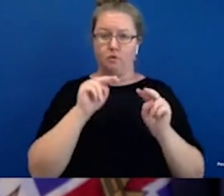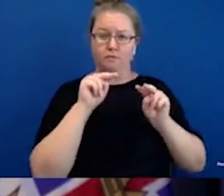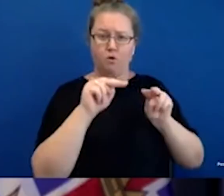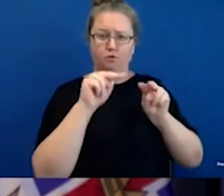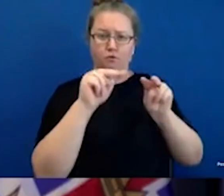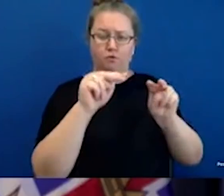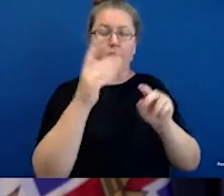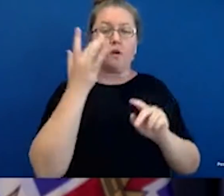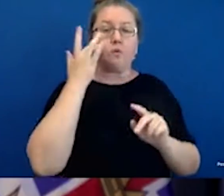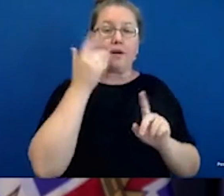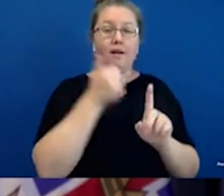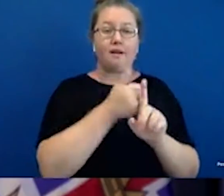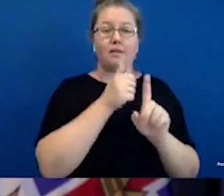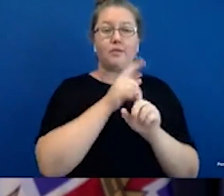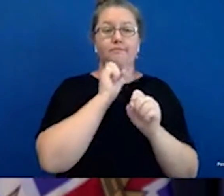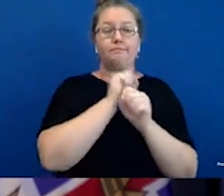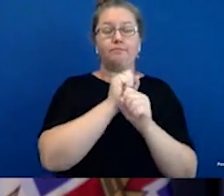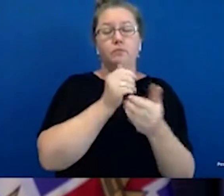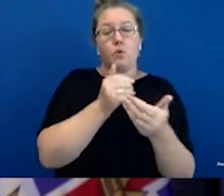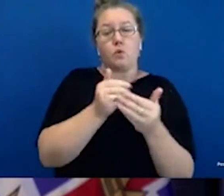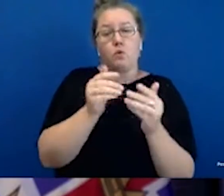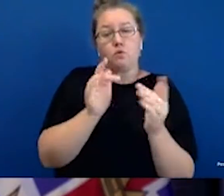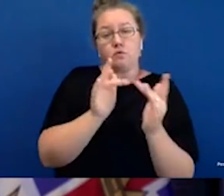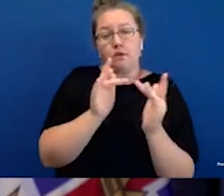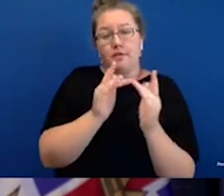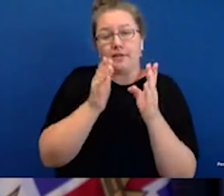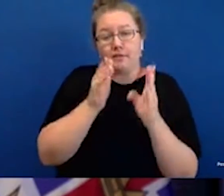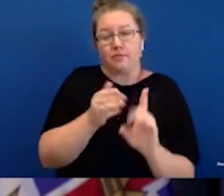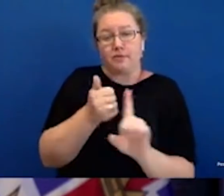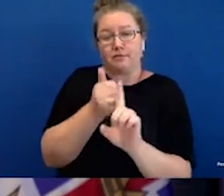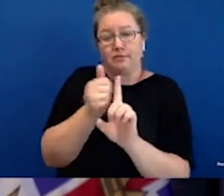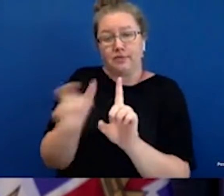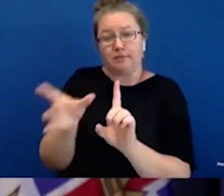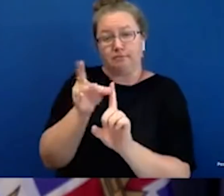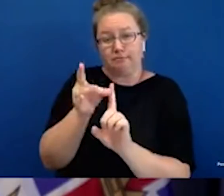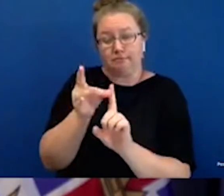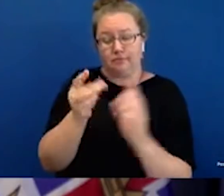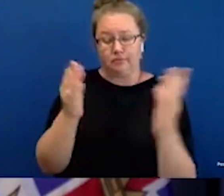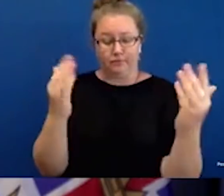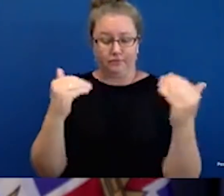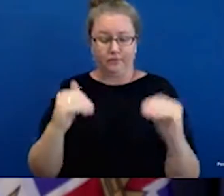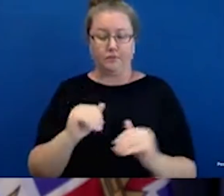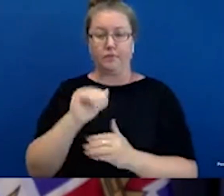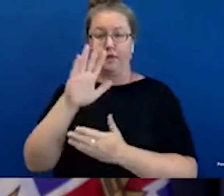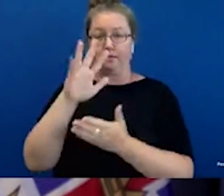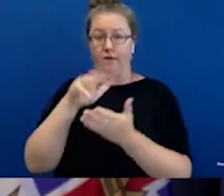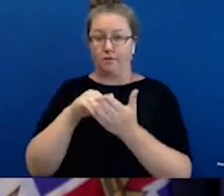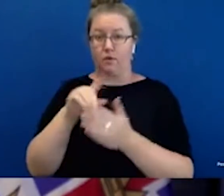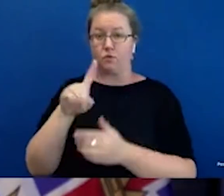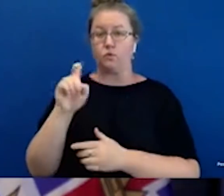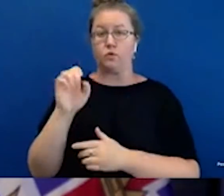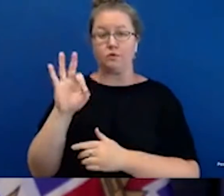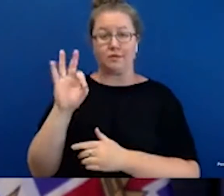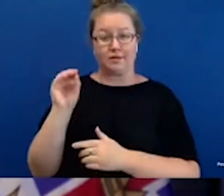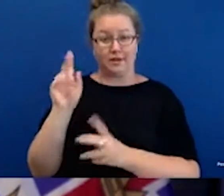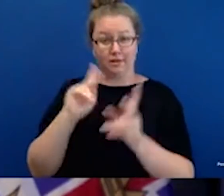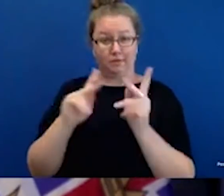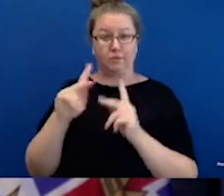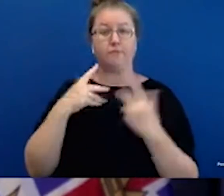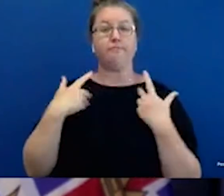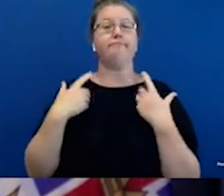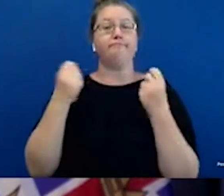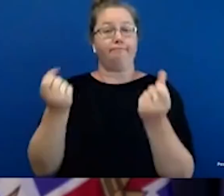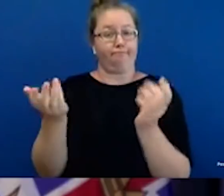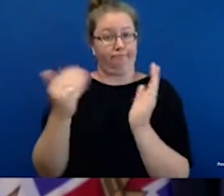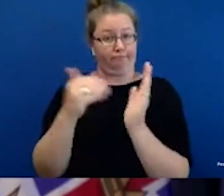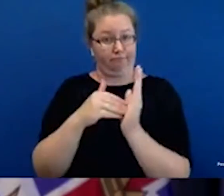people now under active public health monitoring because they have been a close contact of a case, and we have 5,190